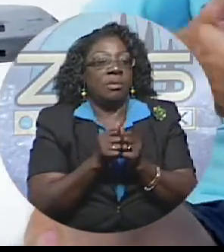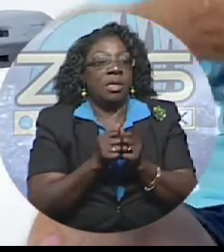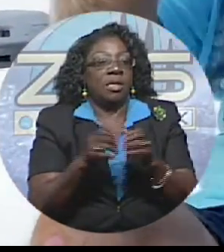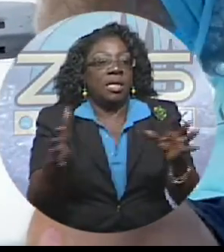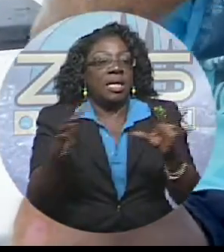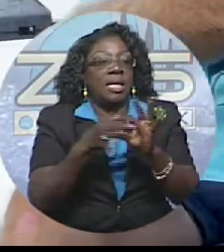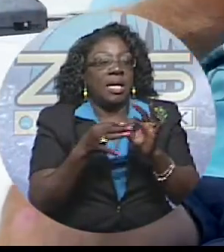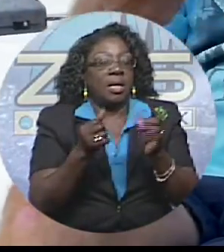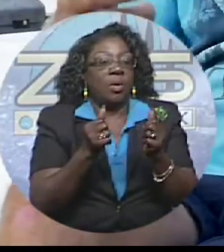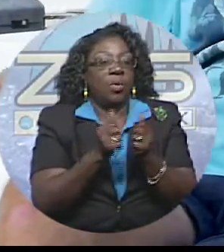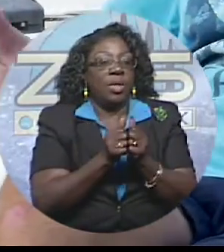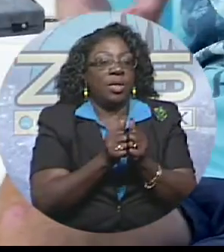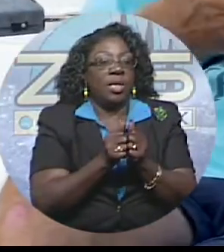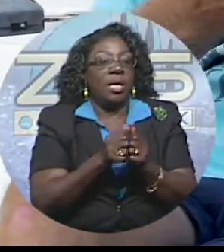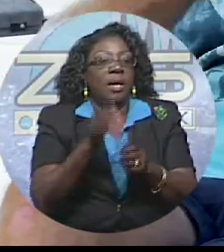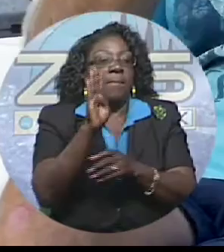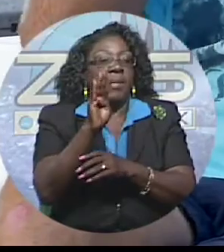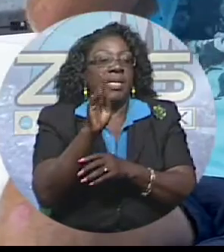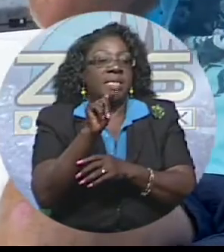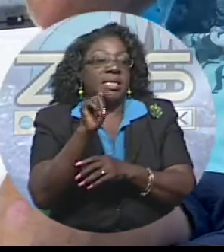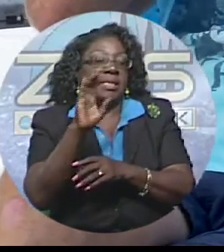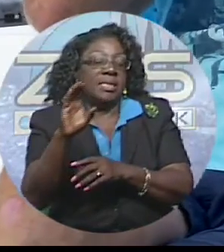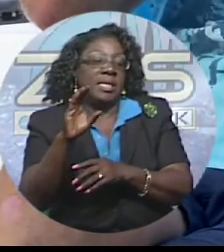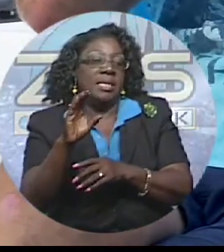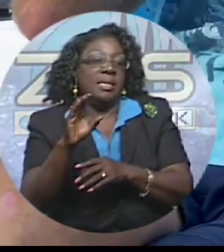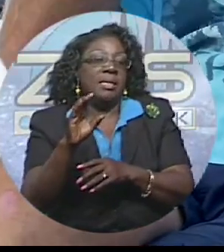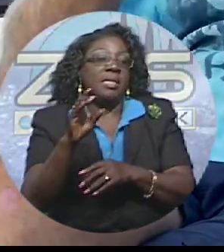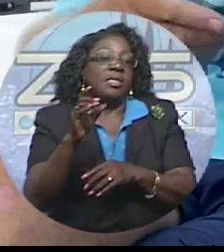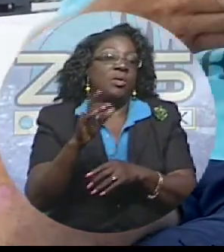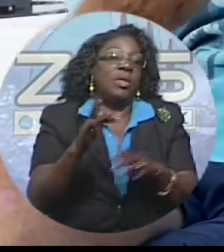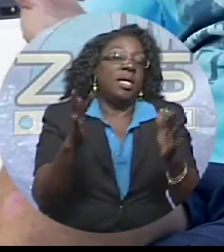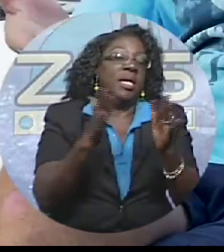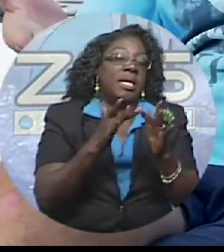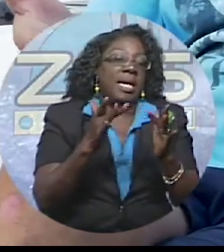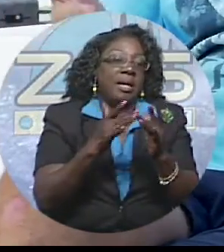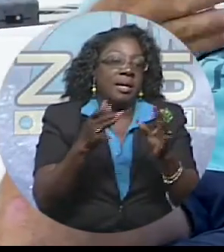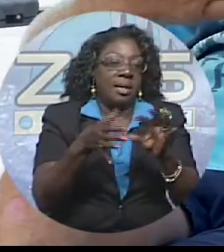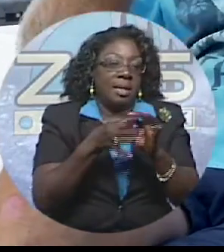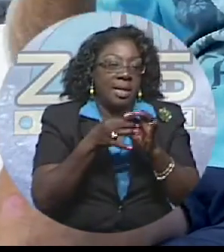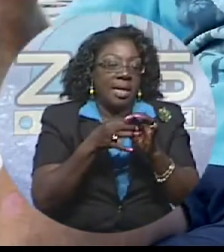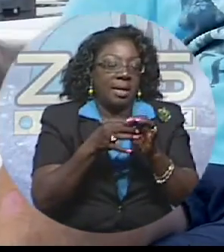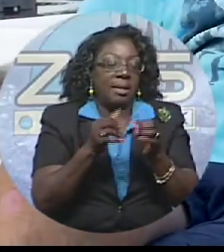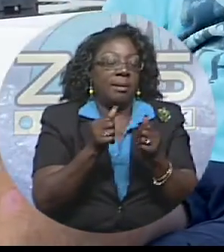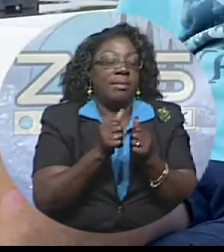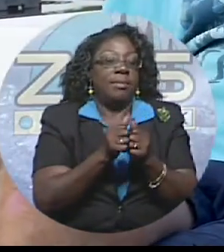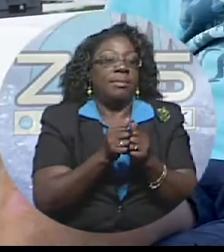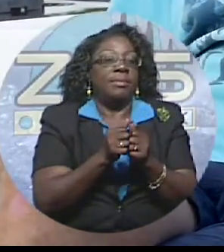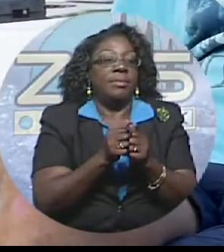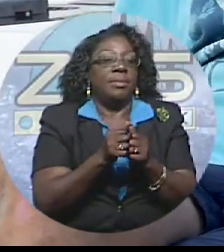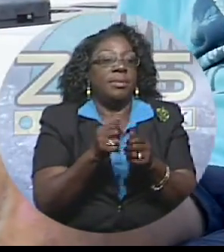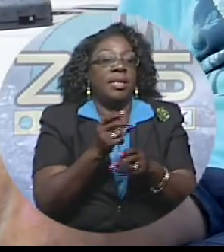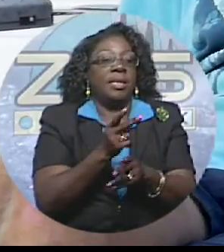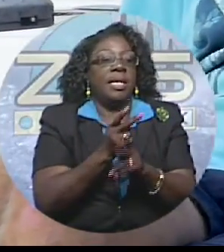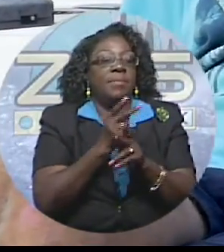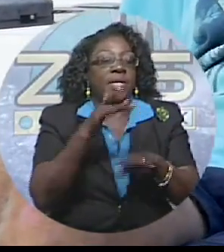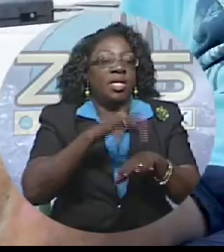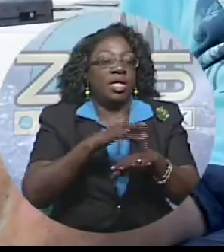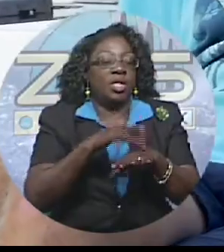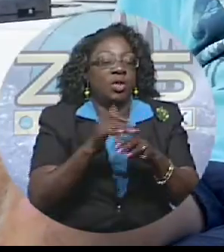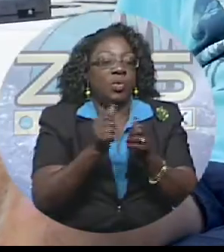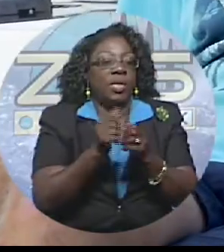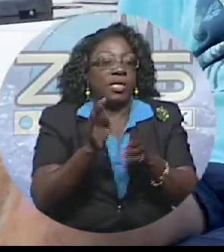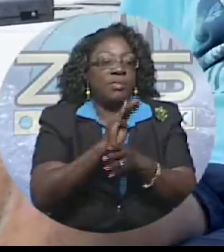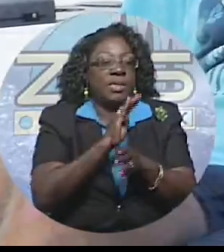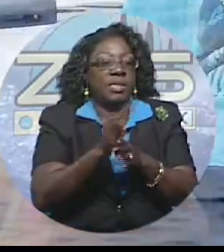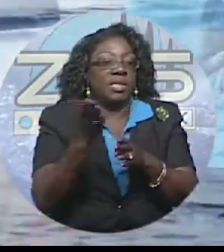the BTC to get weather. Or when I come into a marina, it's much better because you've got Wi-Fi and then you can send your pictures and do all the rest of it and stay in